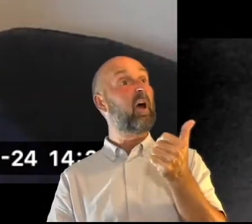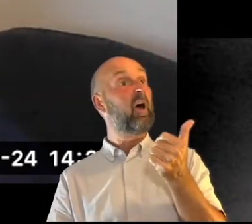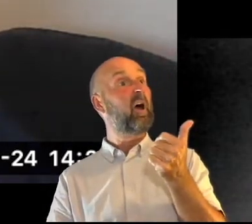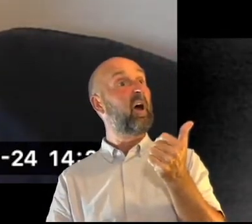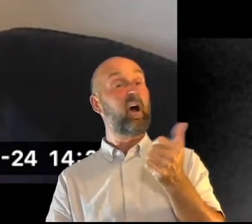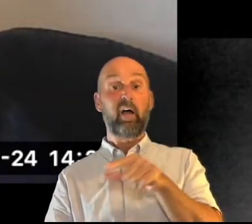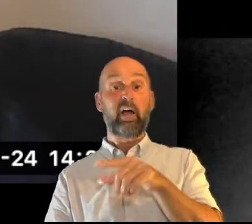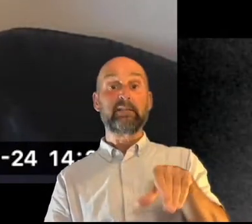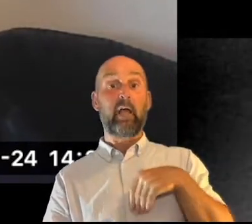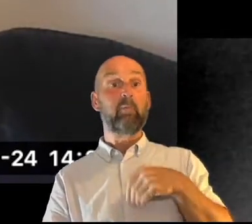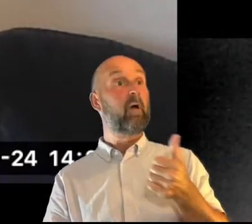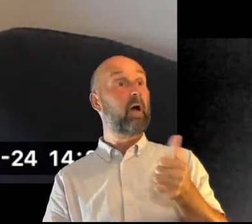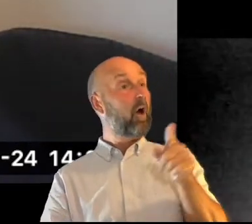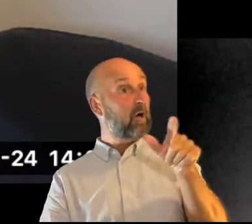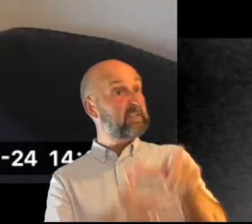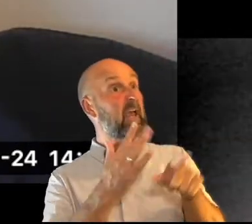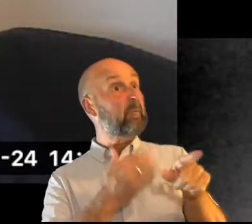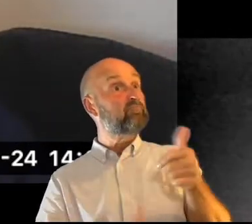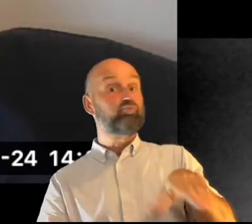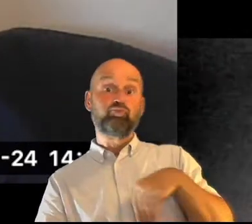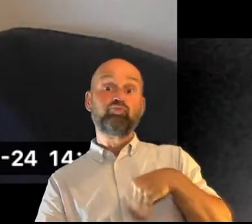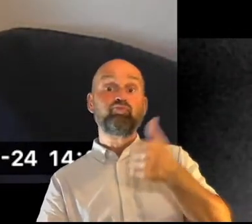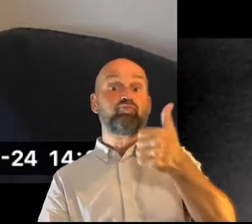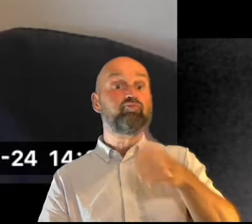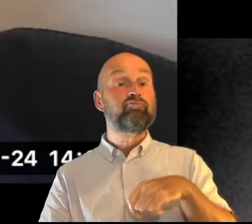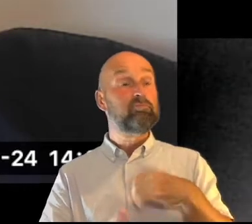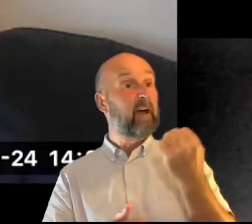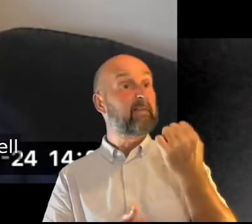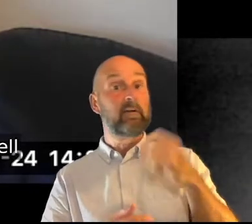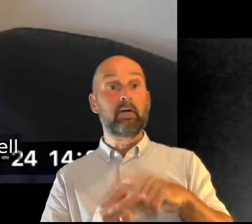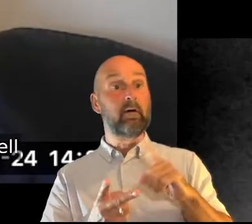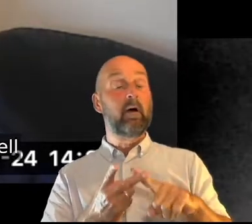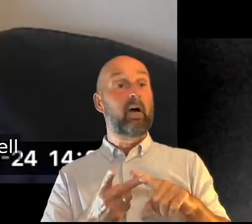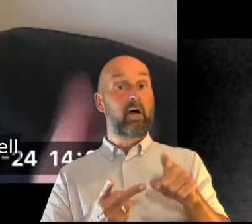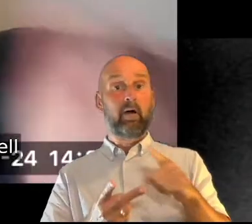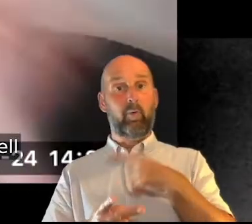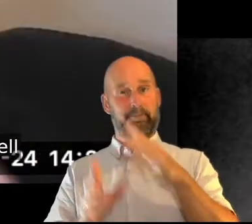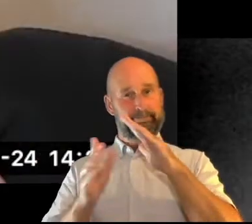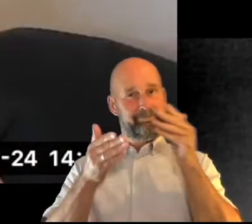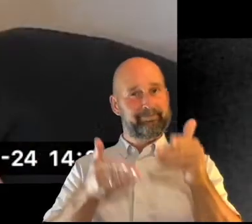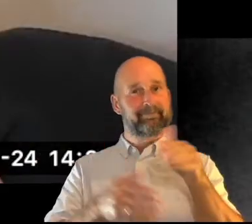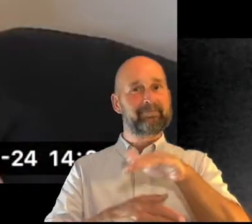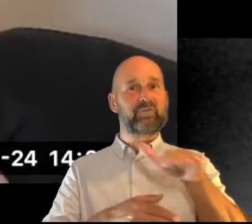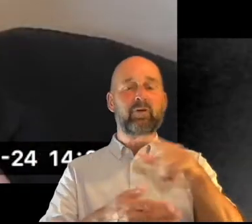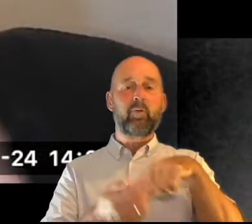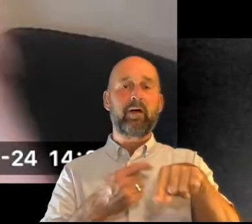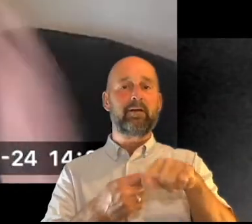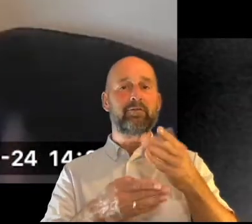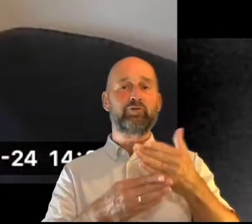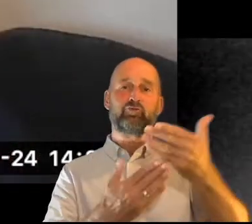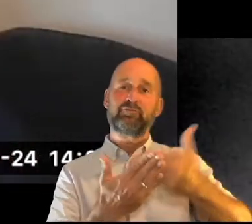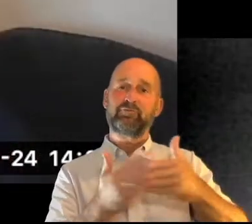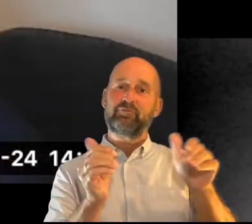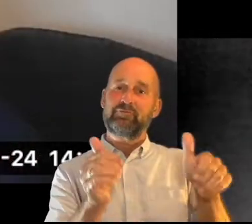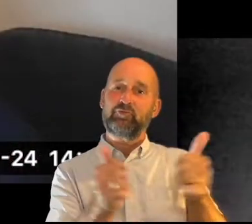it, cool. She's disabled, okay, cool, got it. With children, I'm writing a piece as well that's a children's